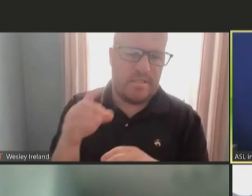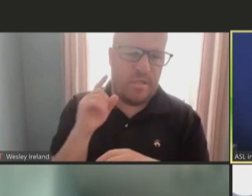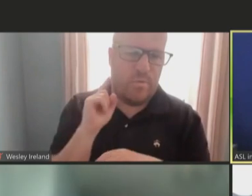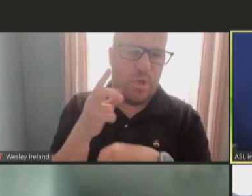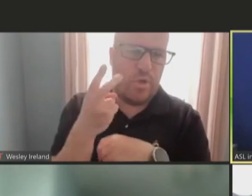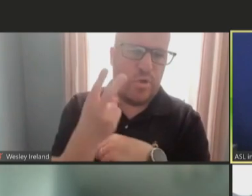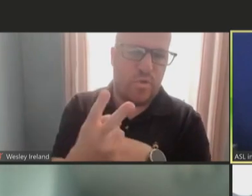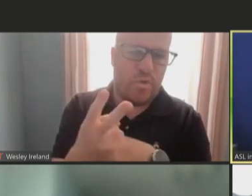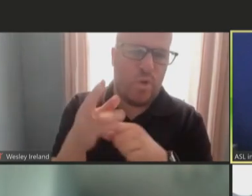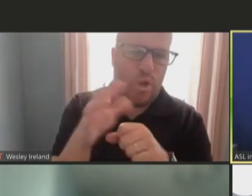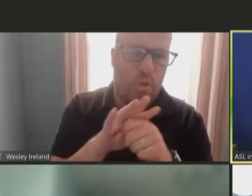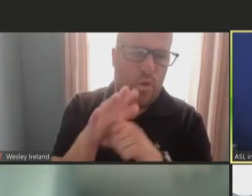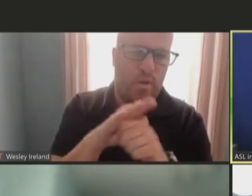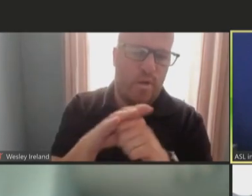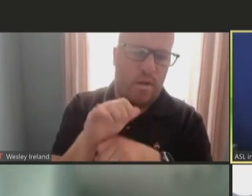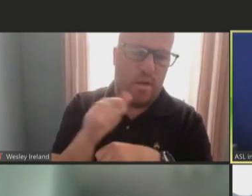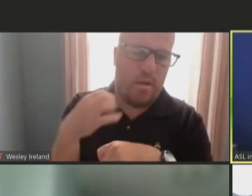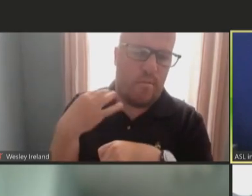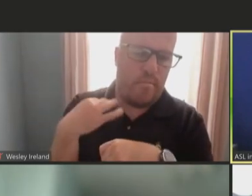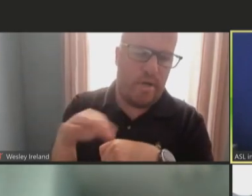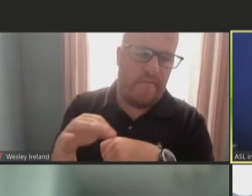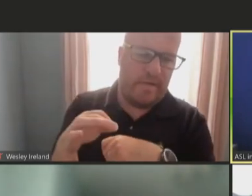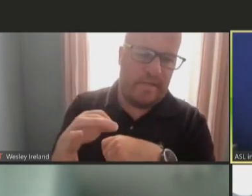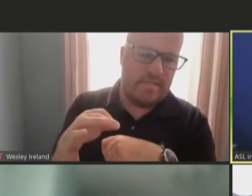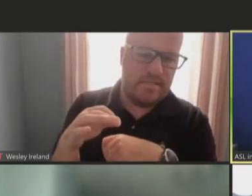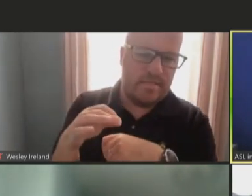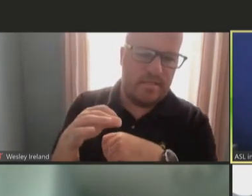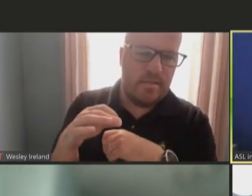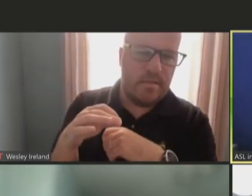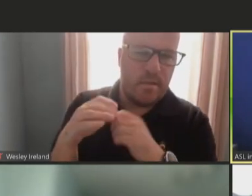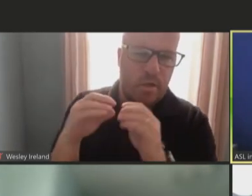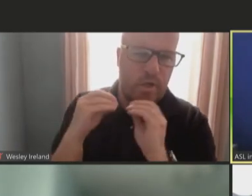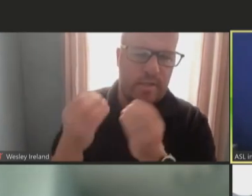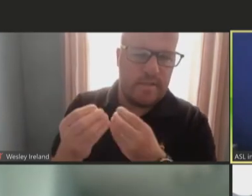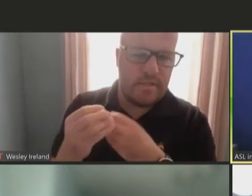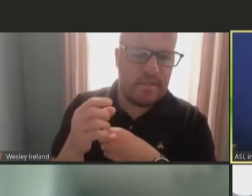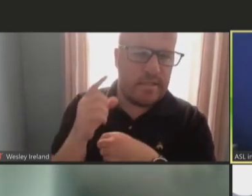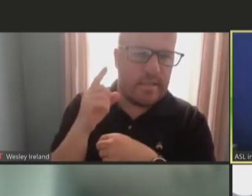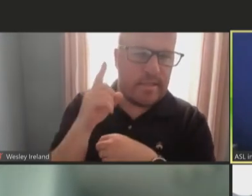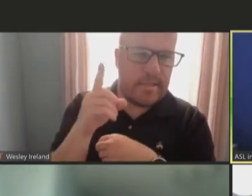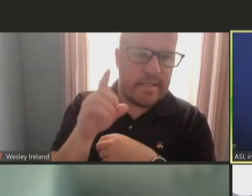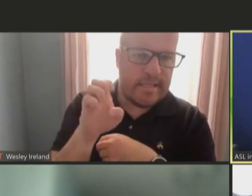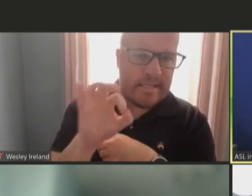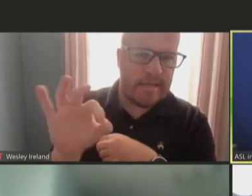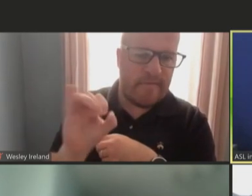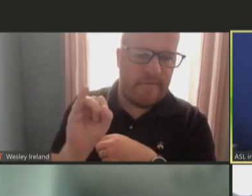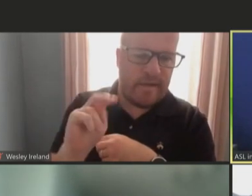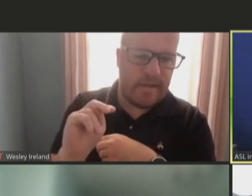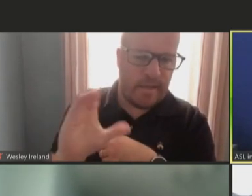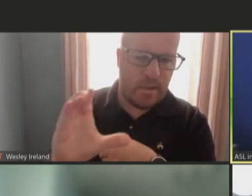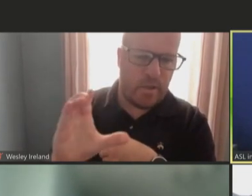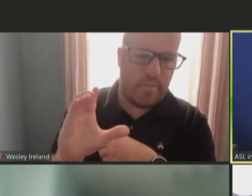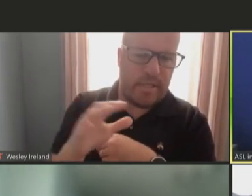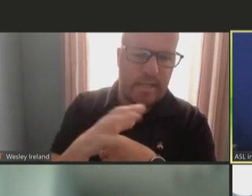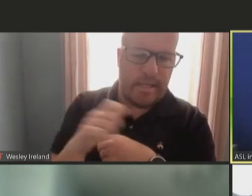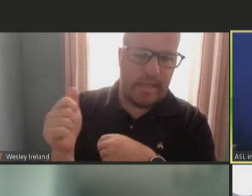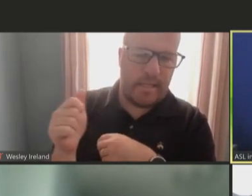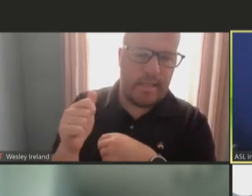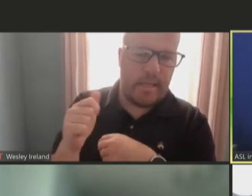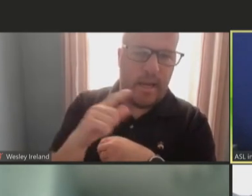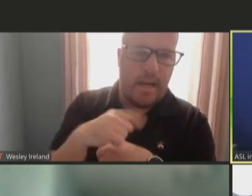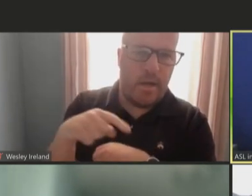So a percentage of the ticket sales is going to be given to, it'll go to two local nonprofits. Organizations. That's